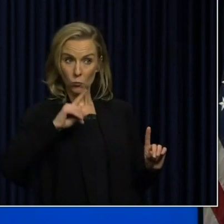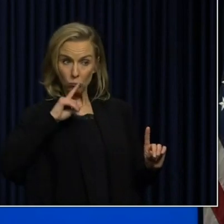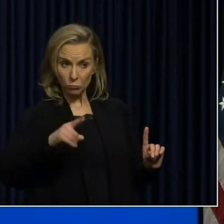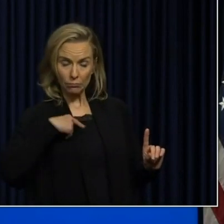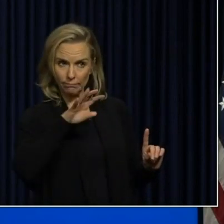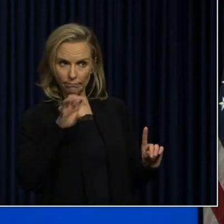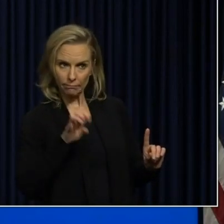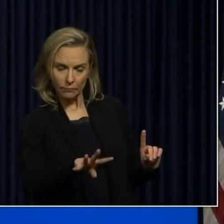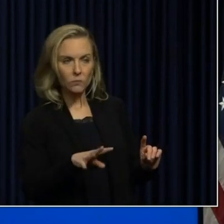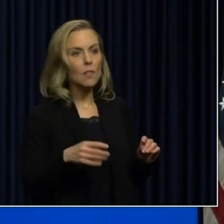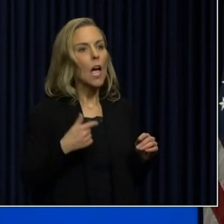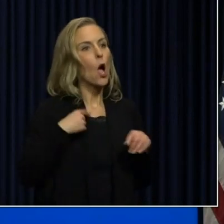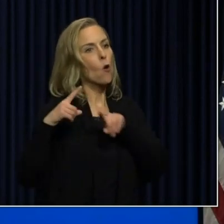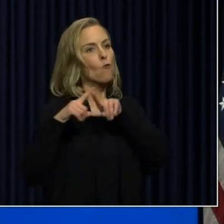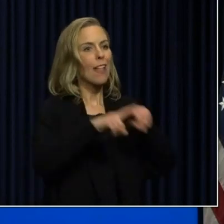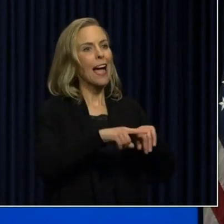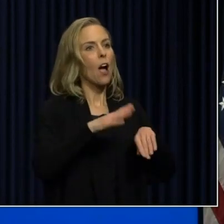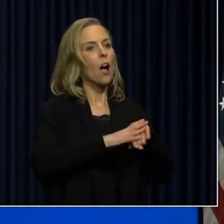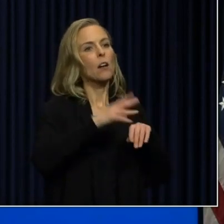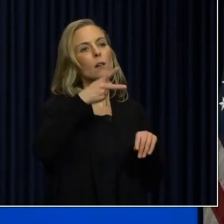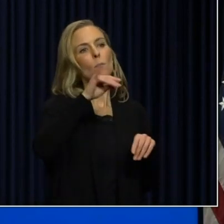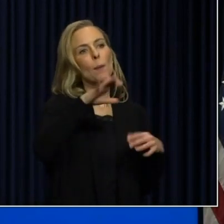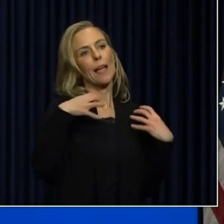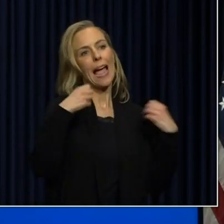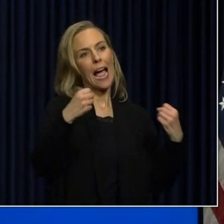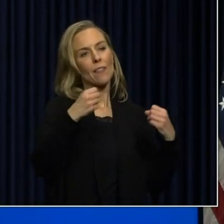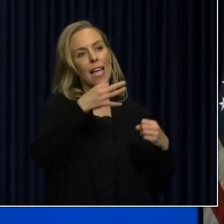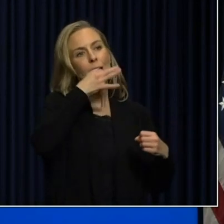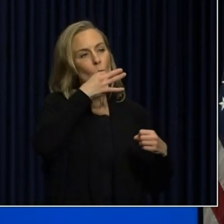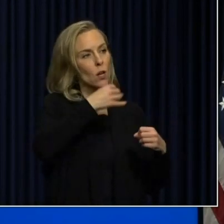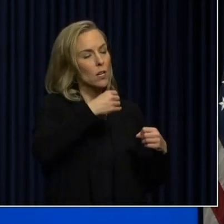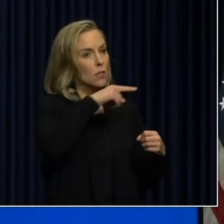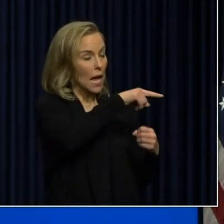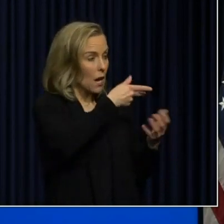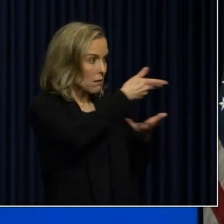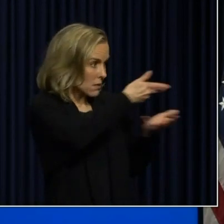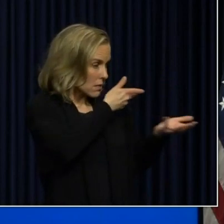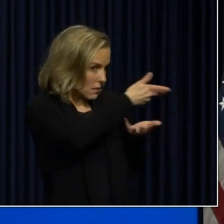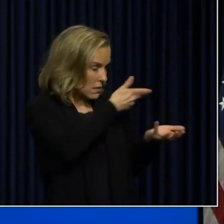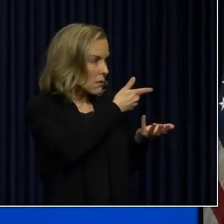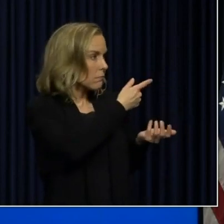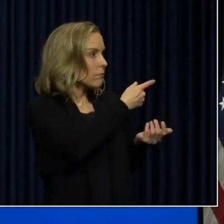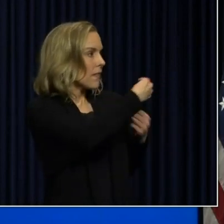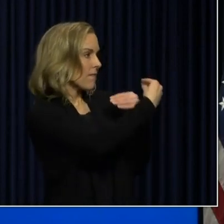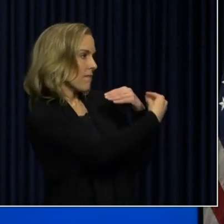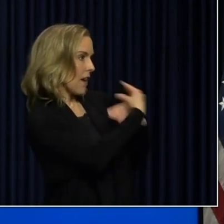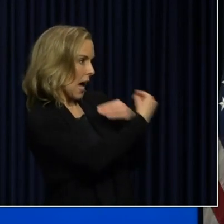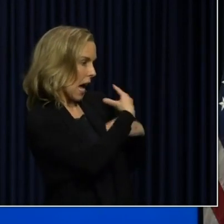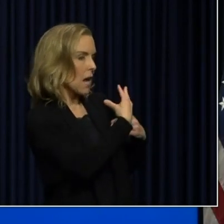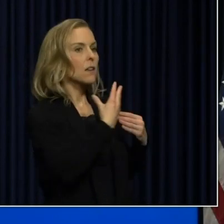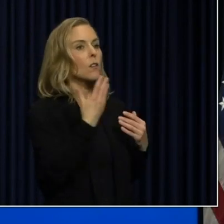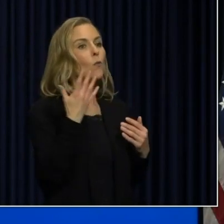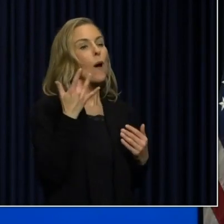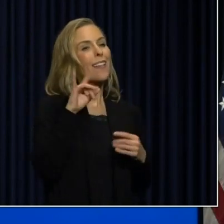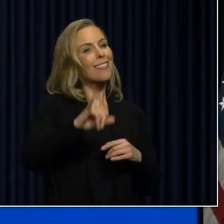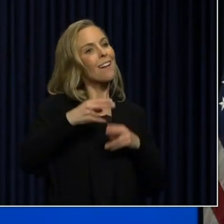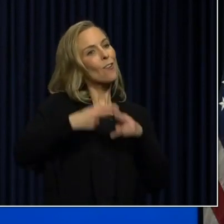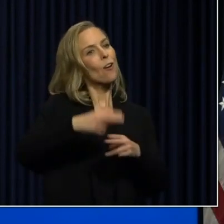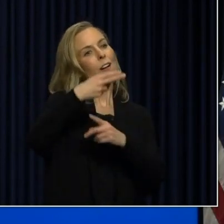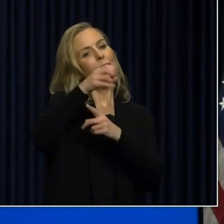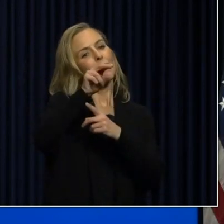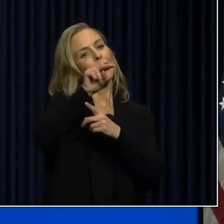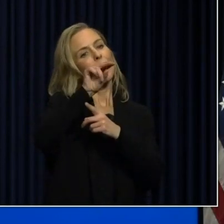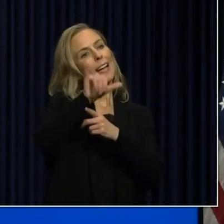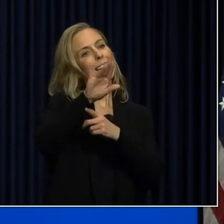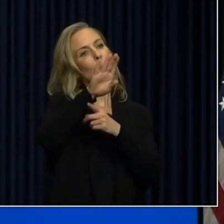relying on our public health experts and the situation we are in, both with PPE, but also the honeybee